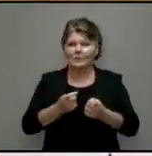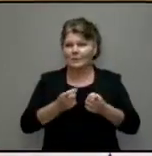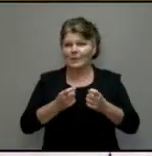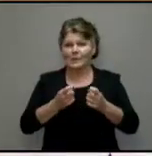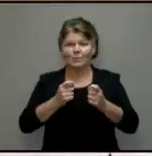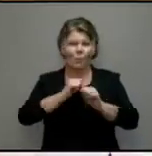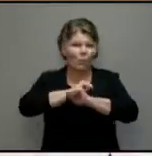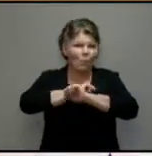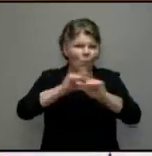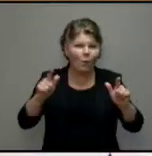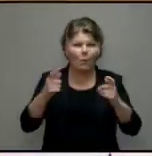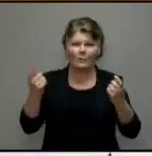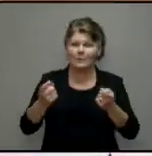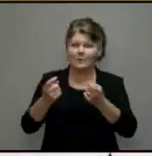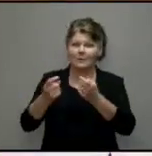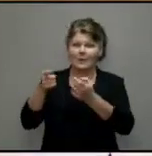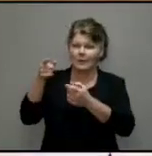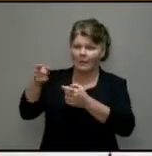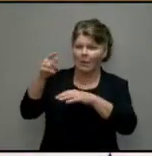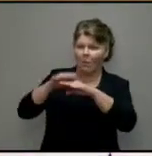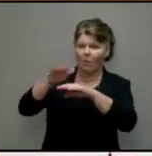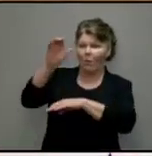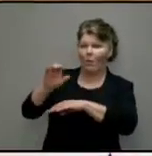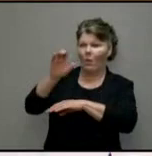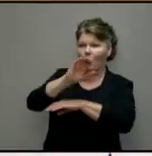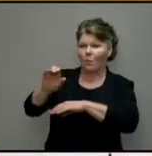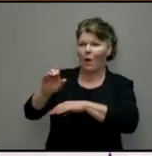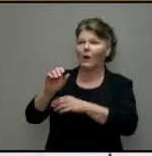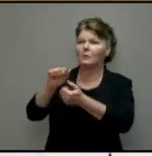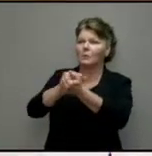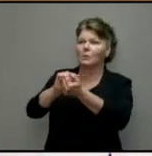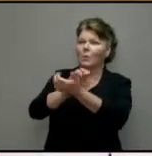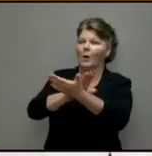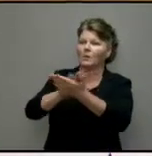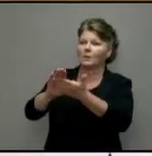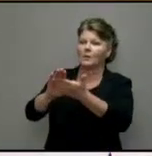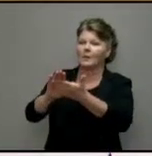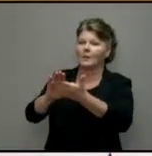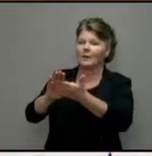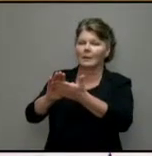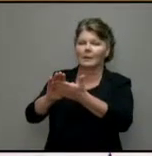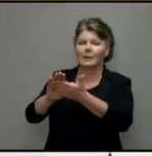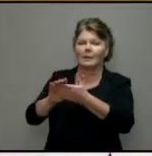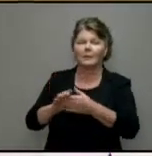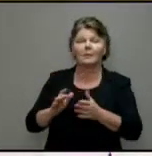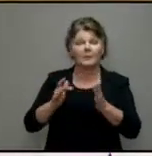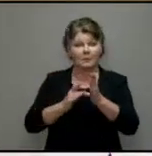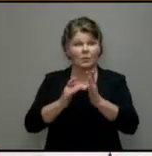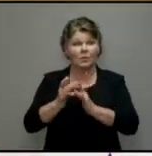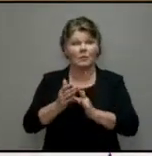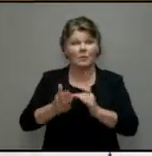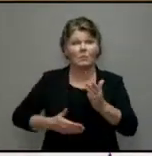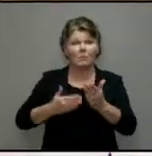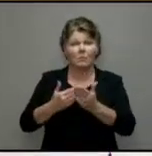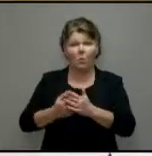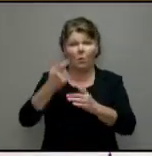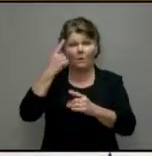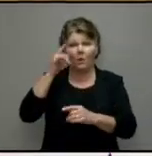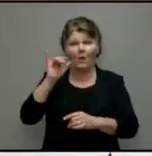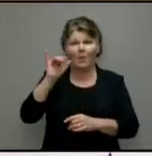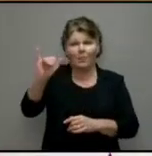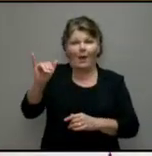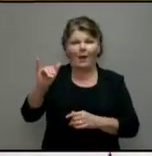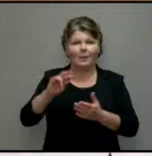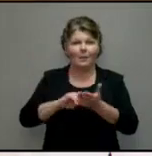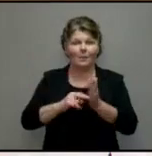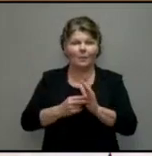washed away by Christ on the cross. But that's why Jesus was born. Jesus, Satan tries to